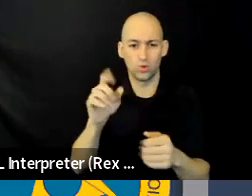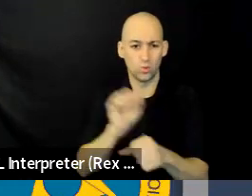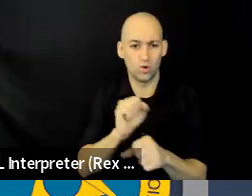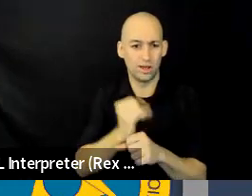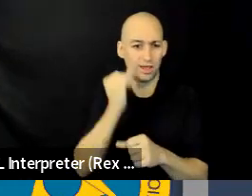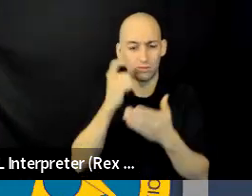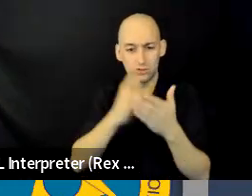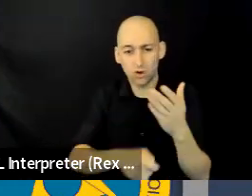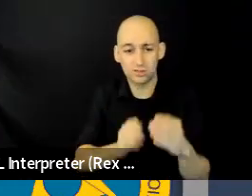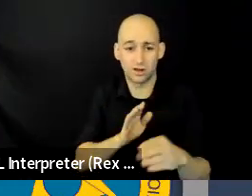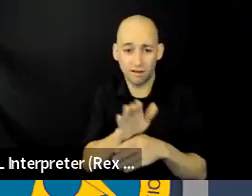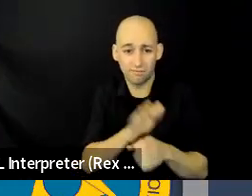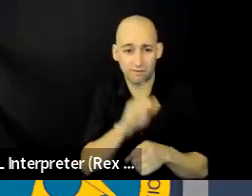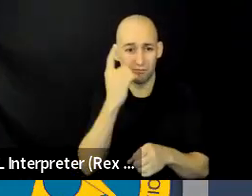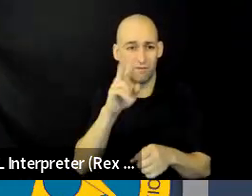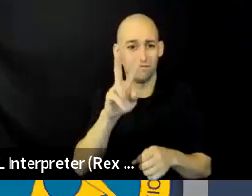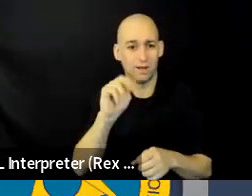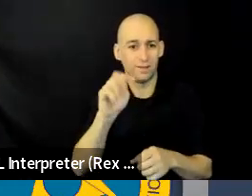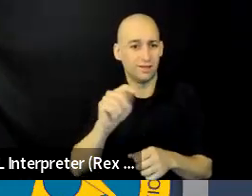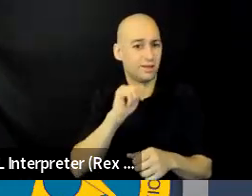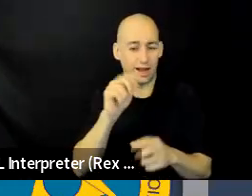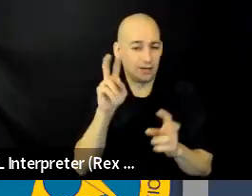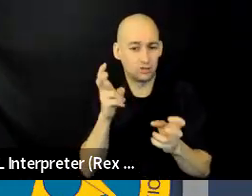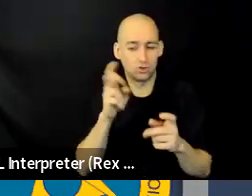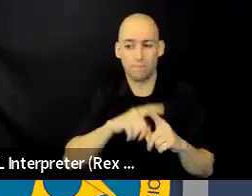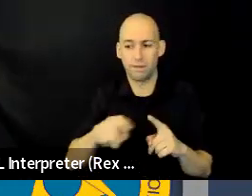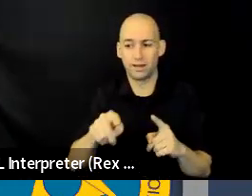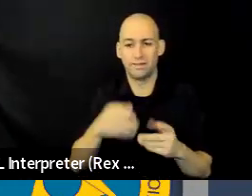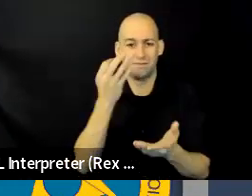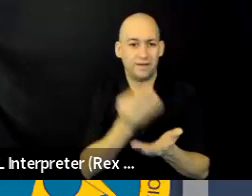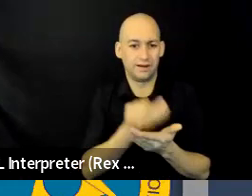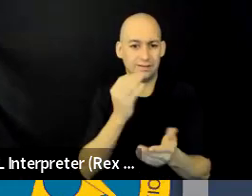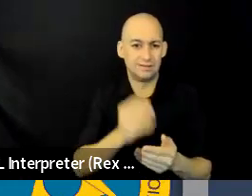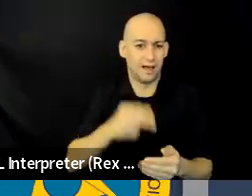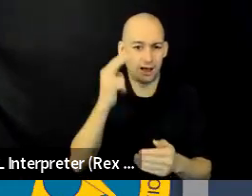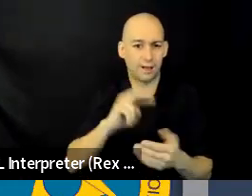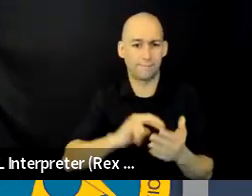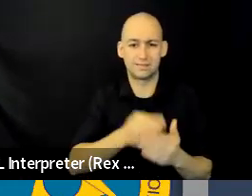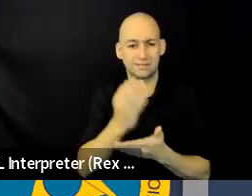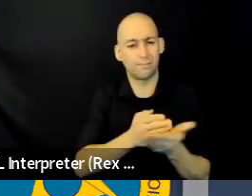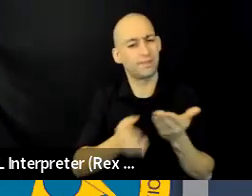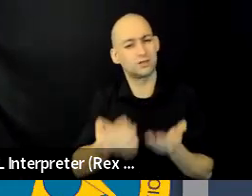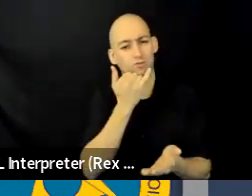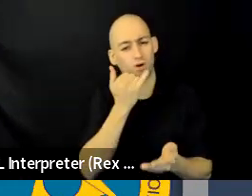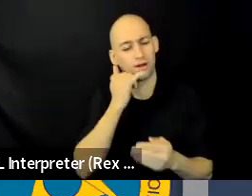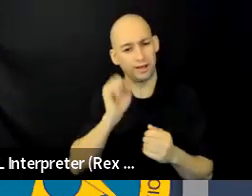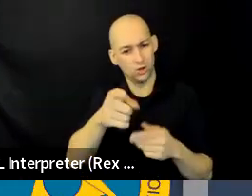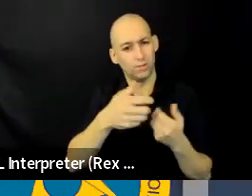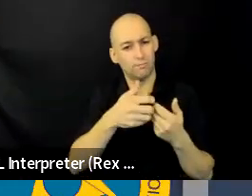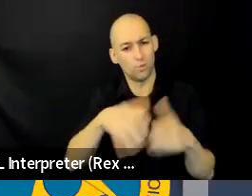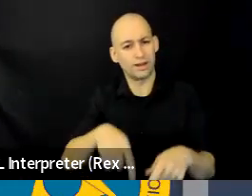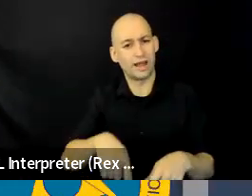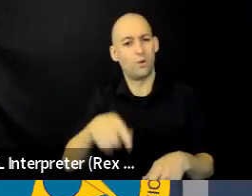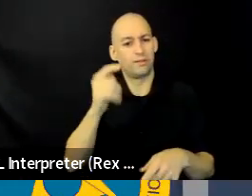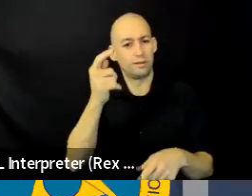issue, but the fact that it's so high means that something's wrong. So can you break it down a little bit? One